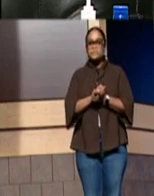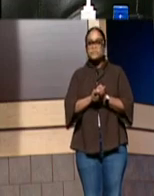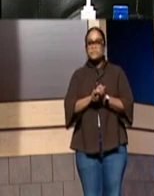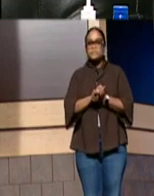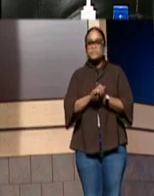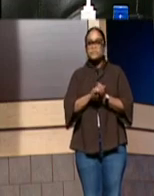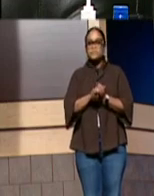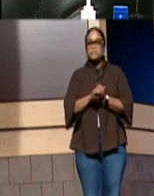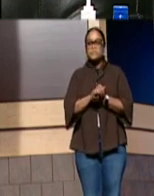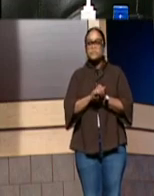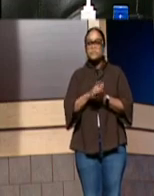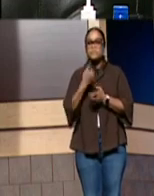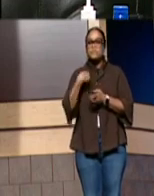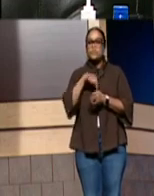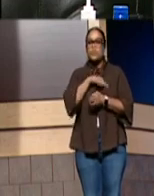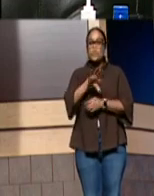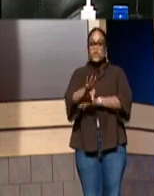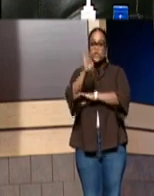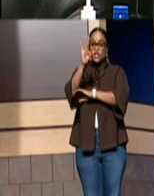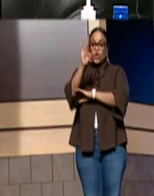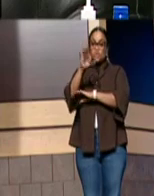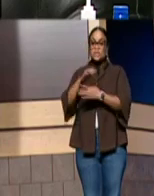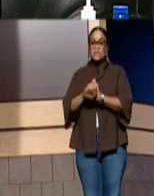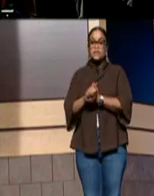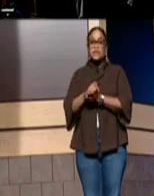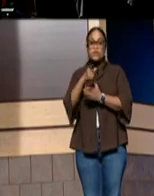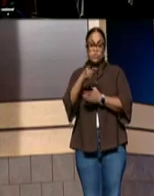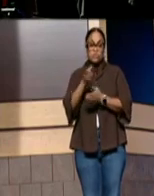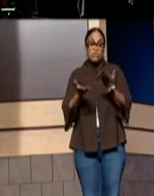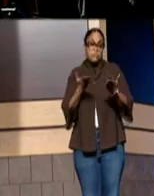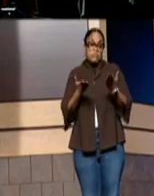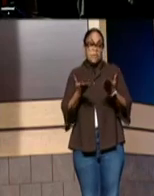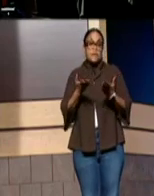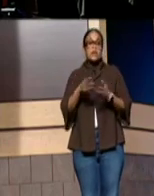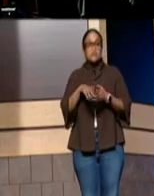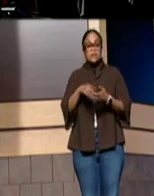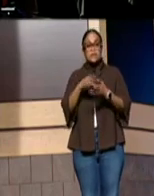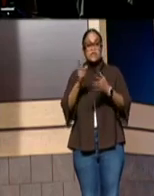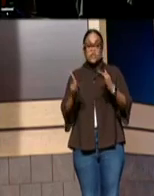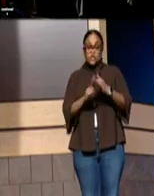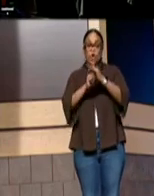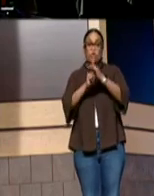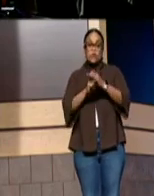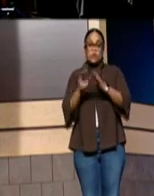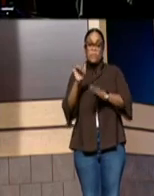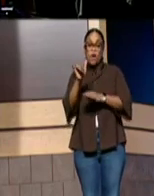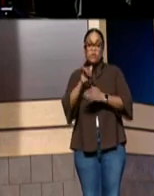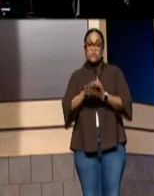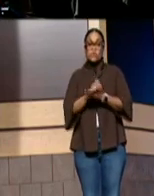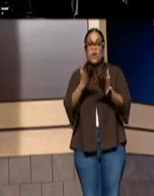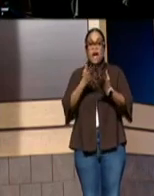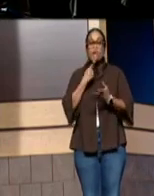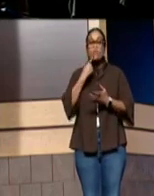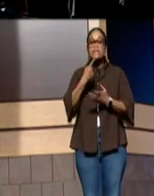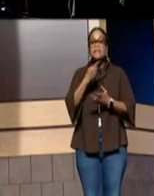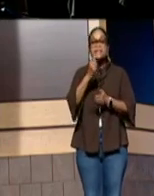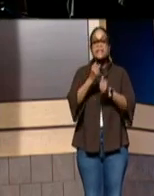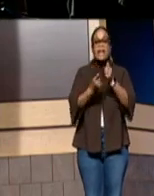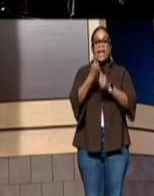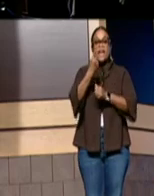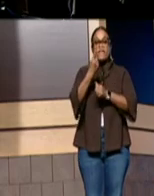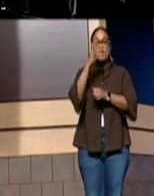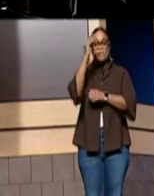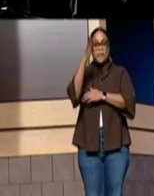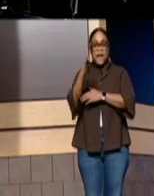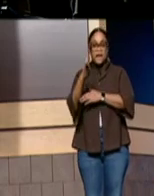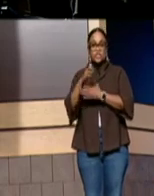We were just picked, and you could have been here too. So I want to say to every minister,